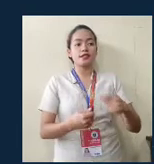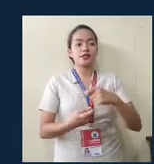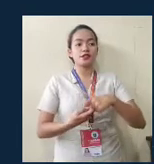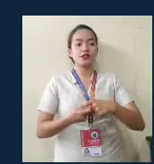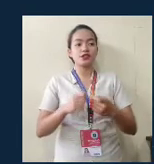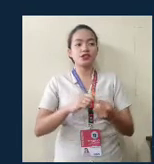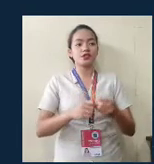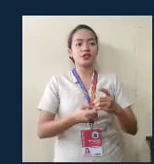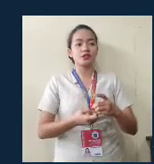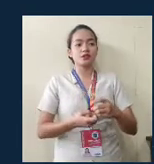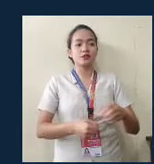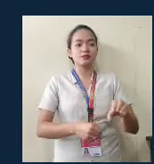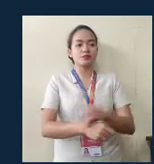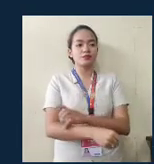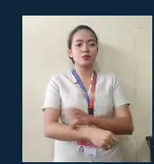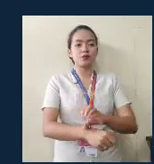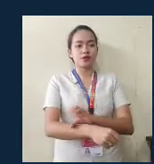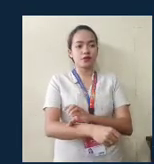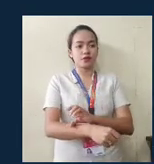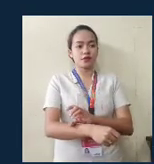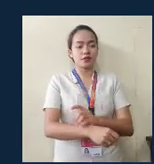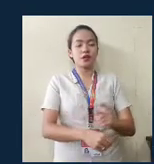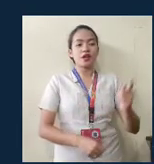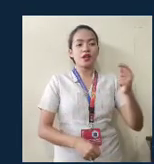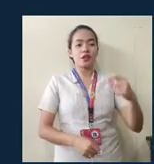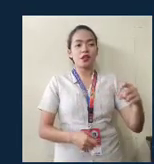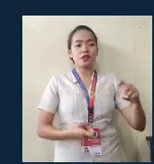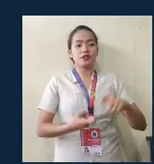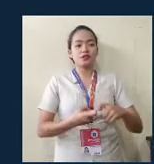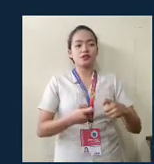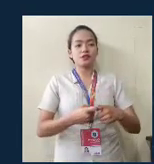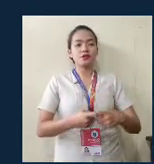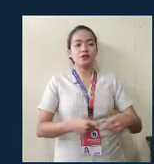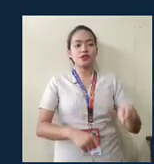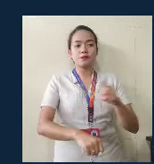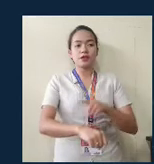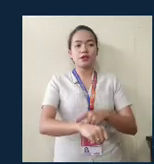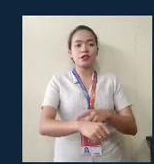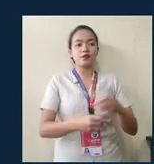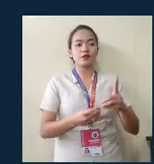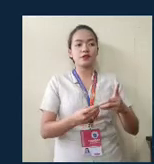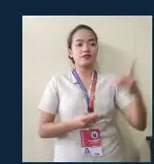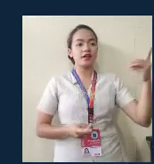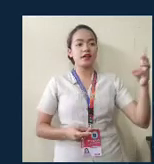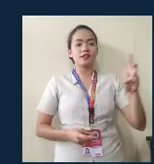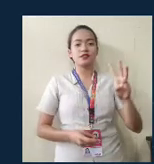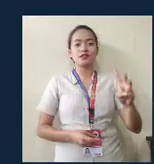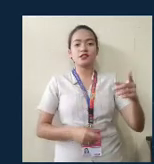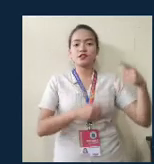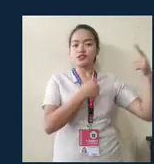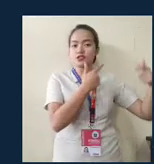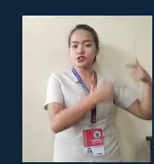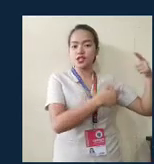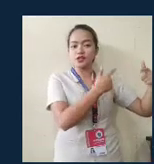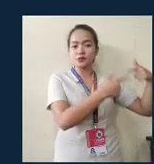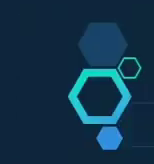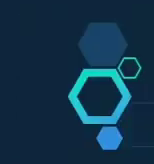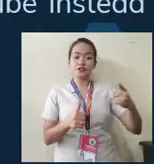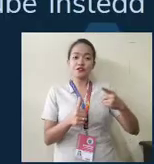computer. The electronic period was divided into 6 generations.